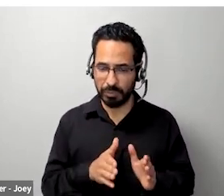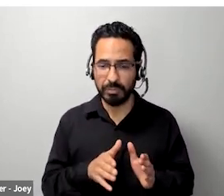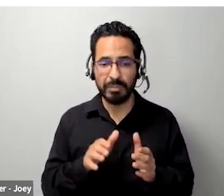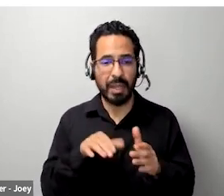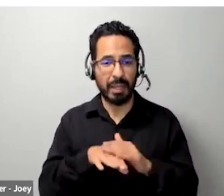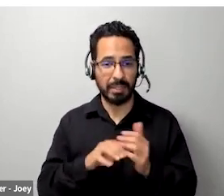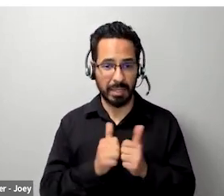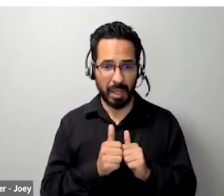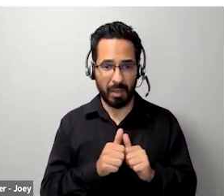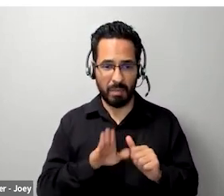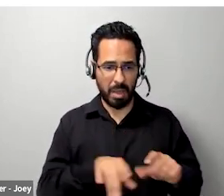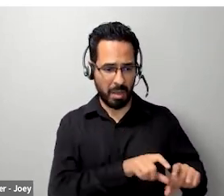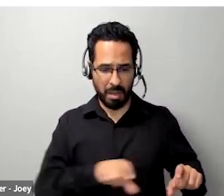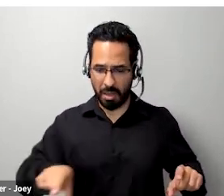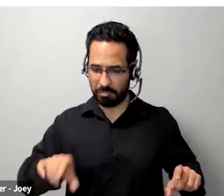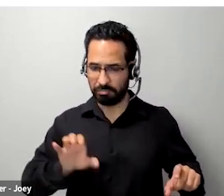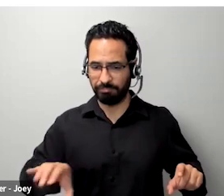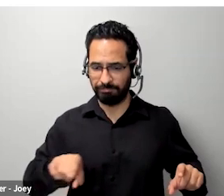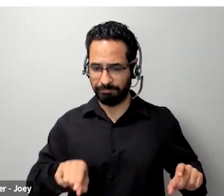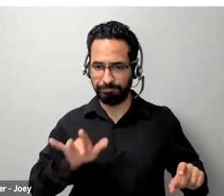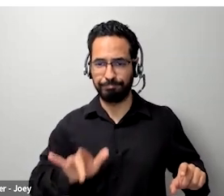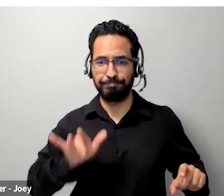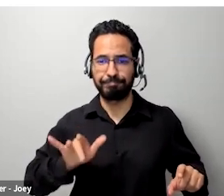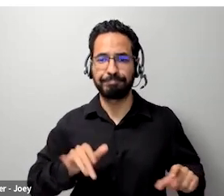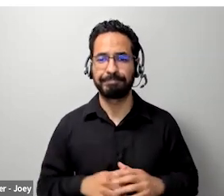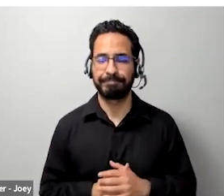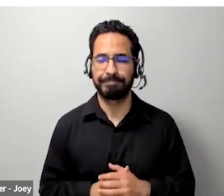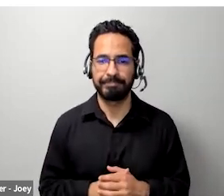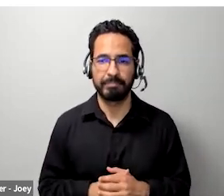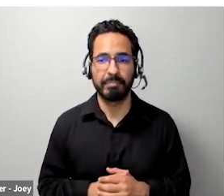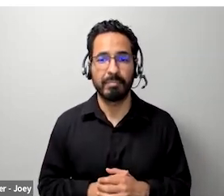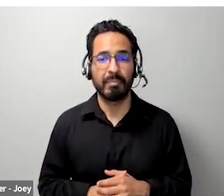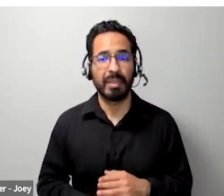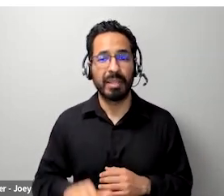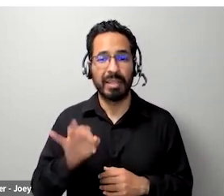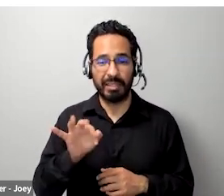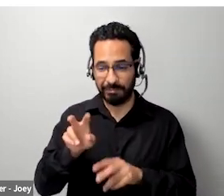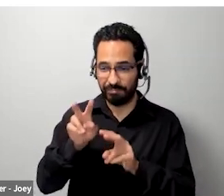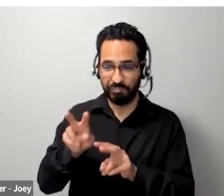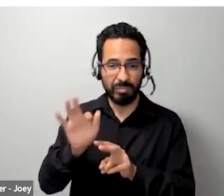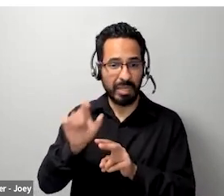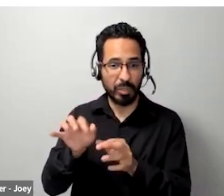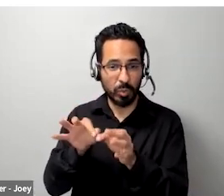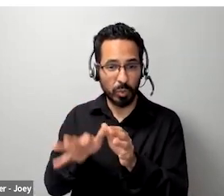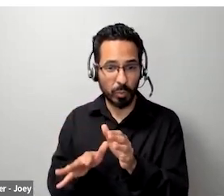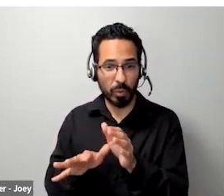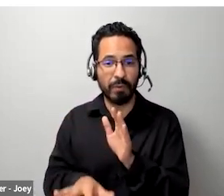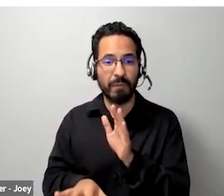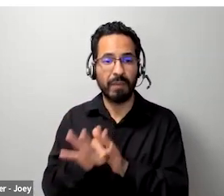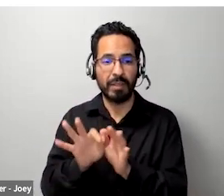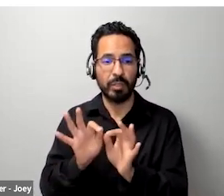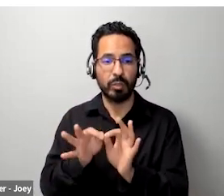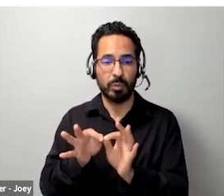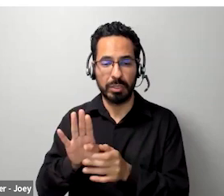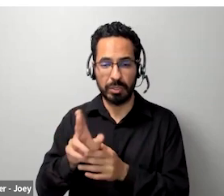the CC icon at the bottom of the menu bar. To view the ASL interpreters, find the interpretation